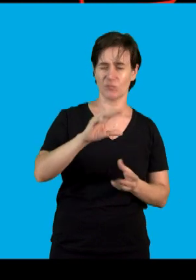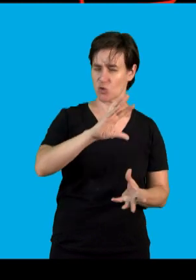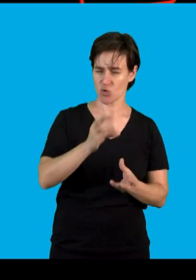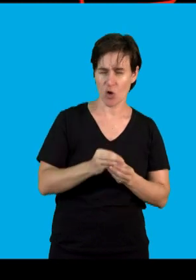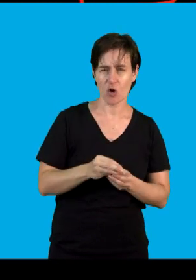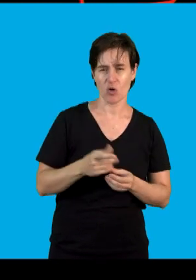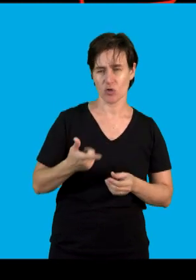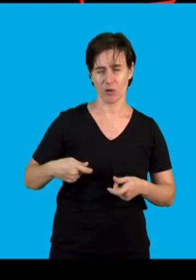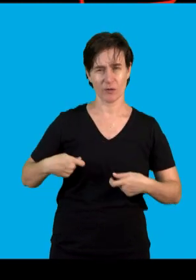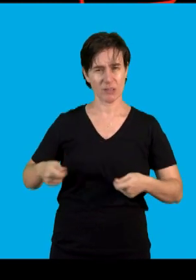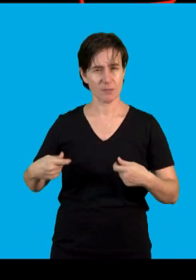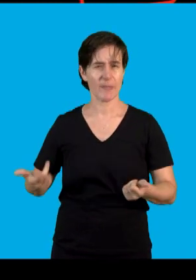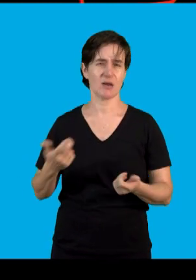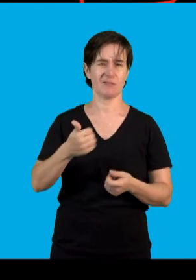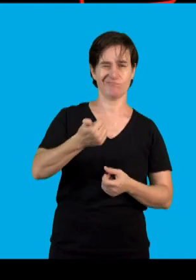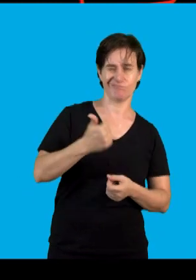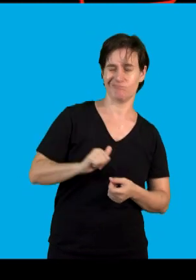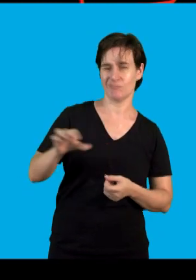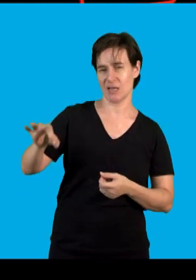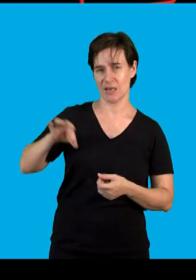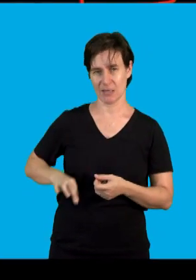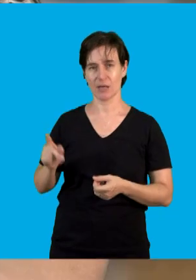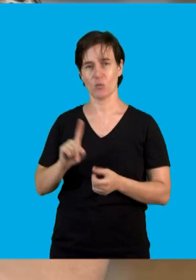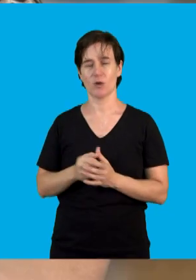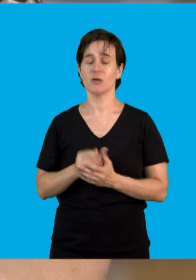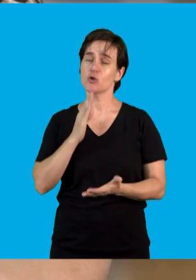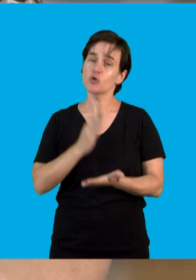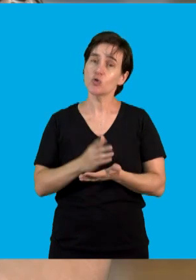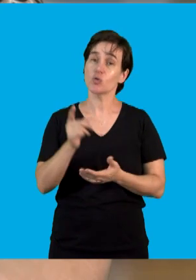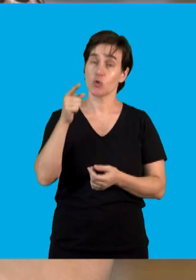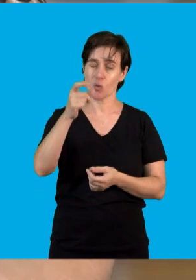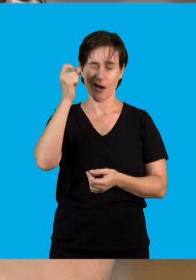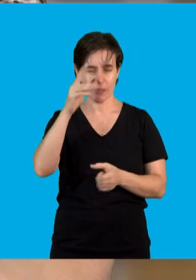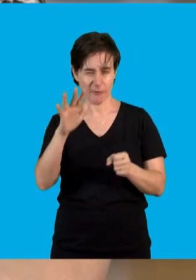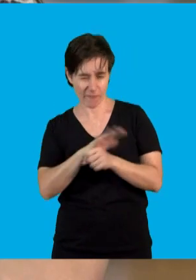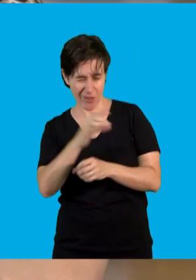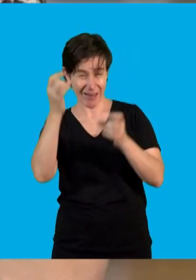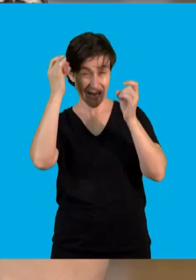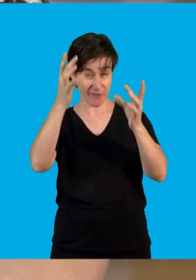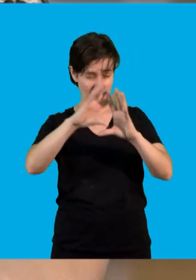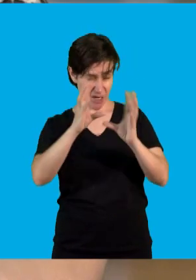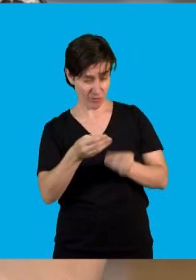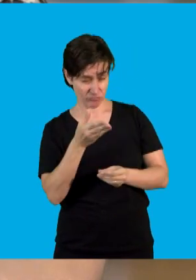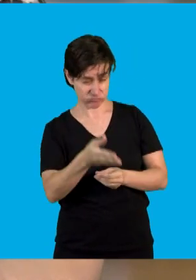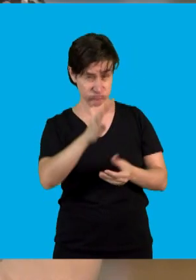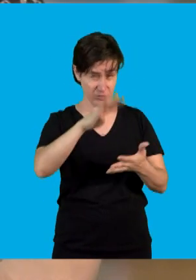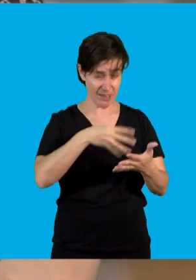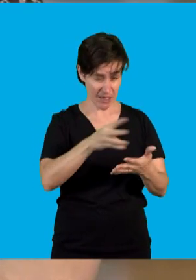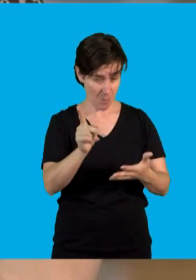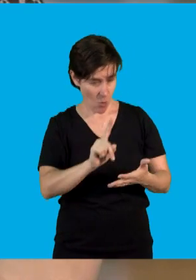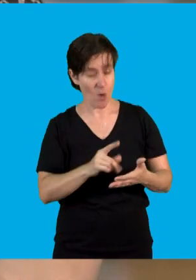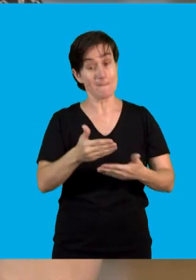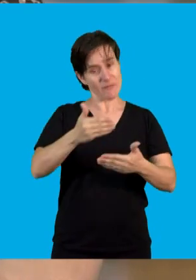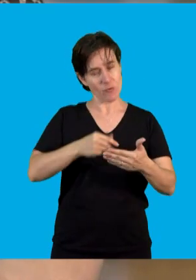the income in rands. Just make sure that you know what's in the table before you attempt any